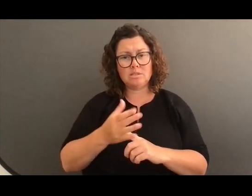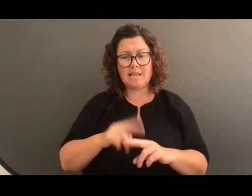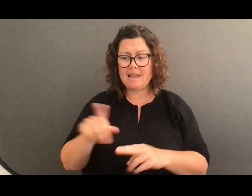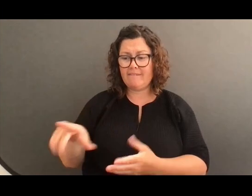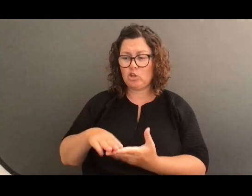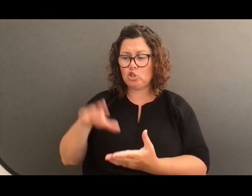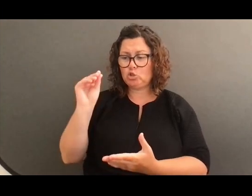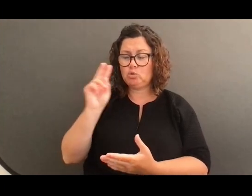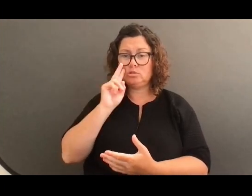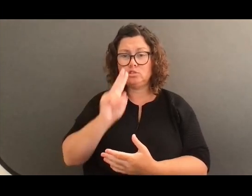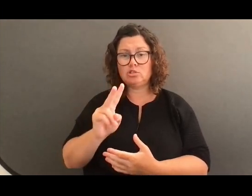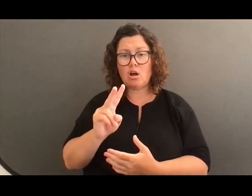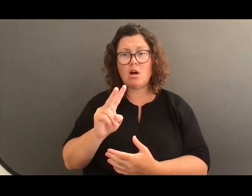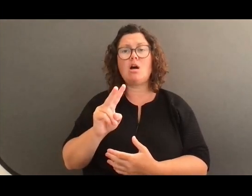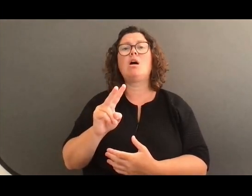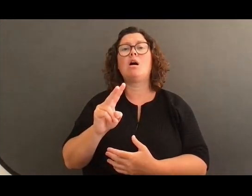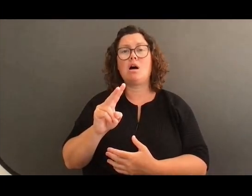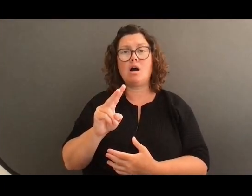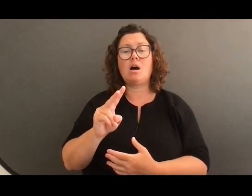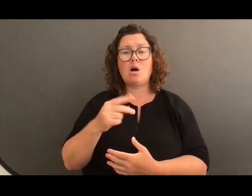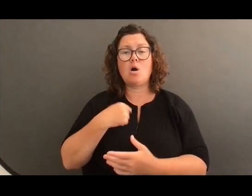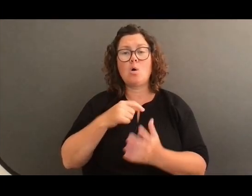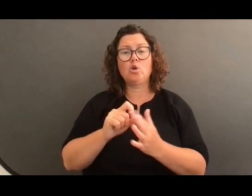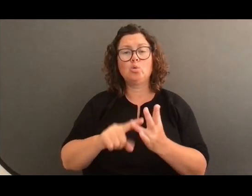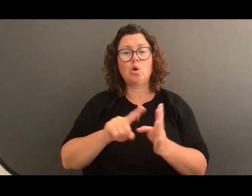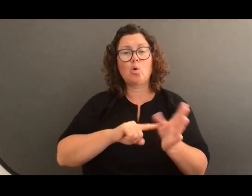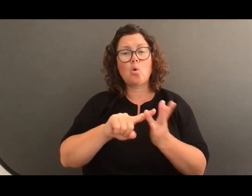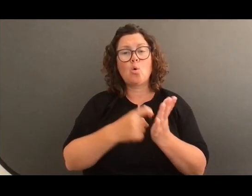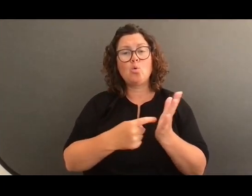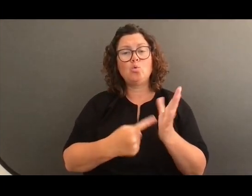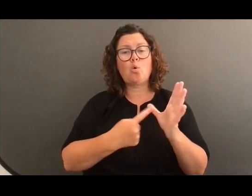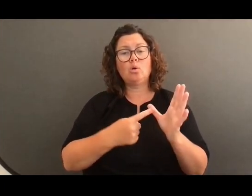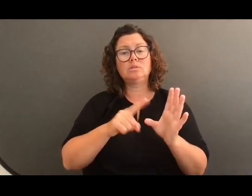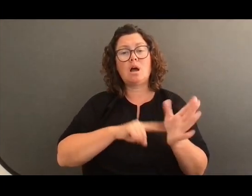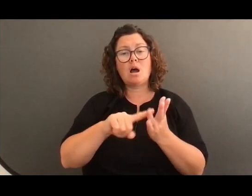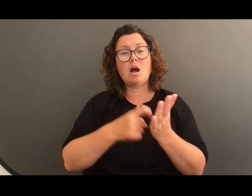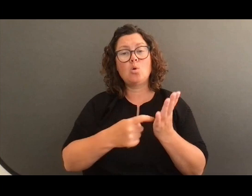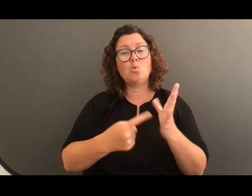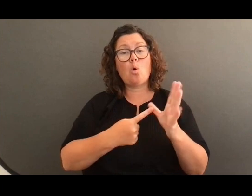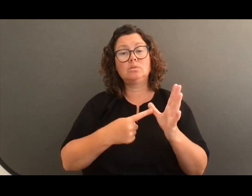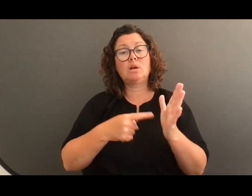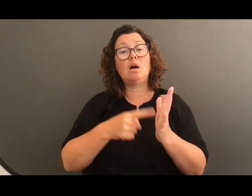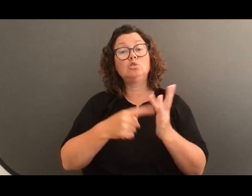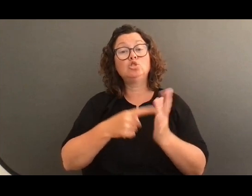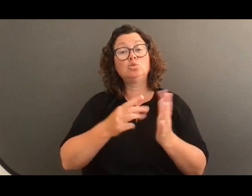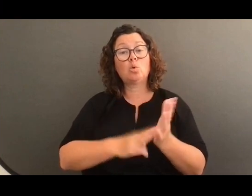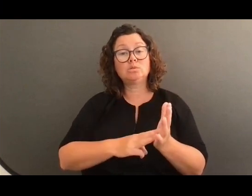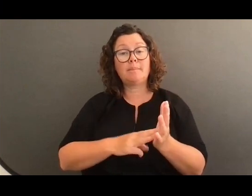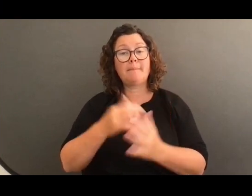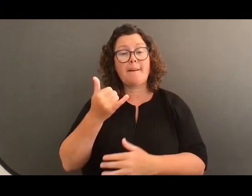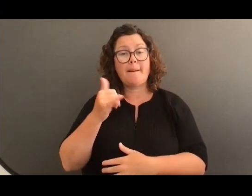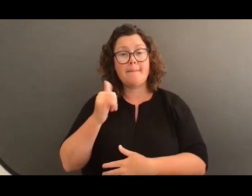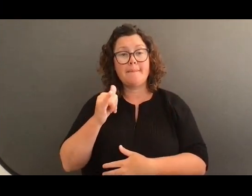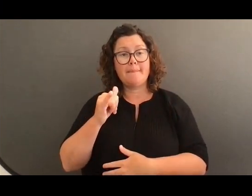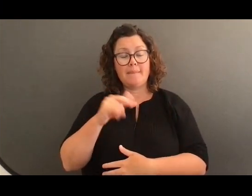totems, he would have separated that knowledge to someone else's knowledge. But he actually encompassed that and took that on,